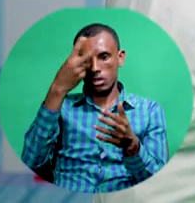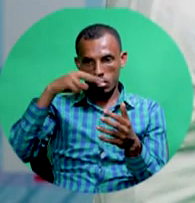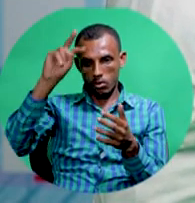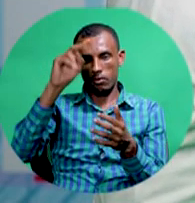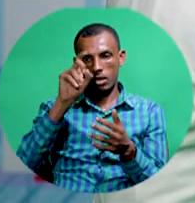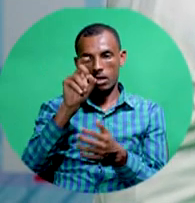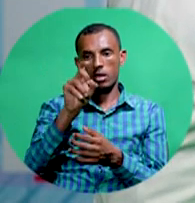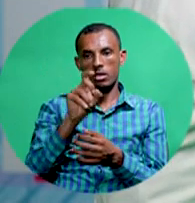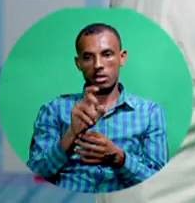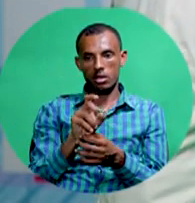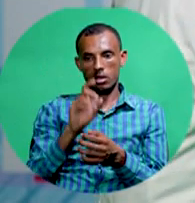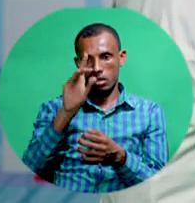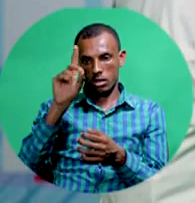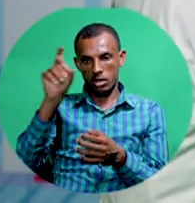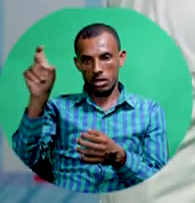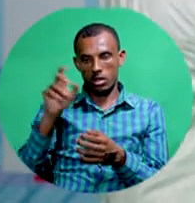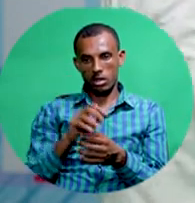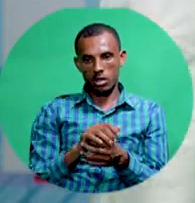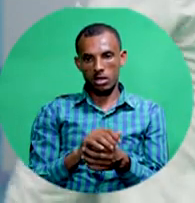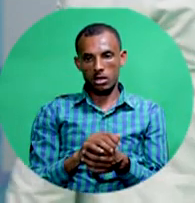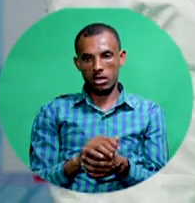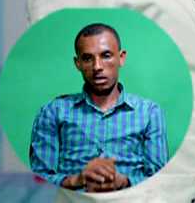of x dx.